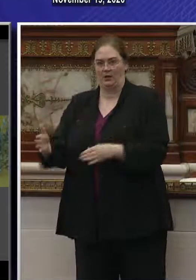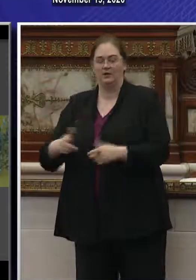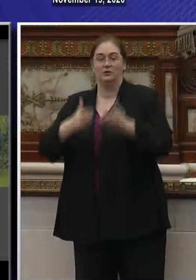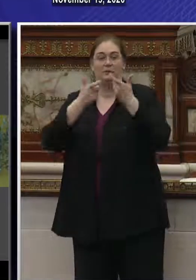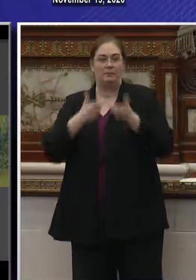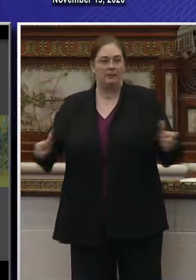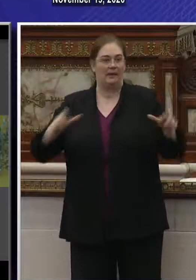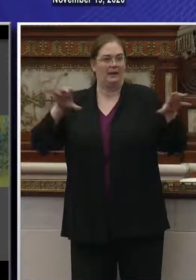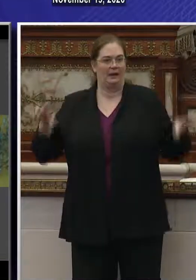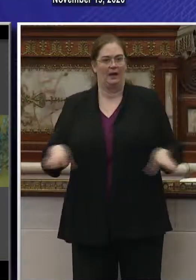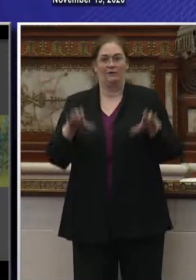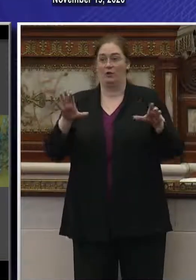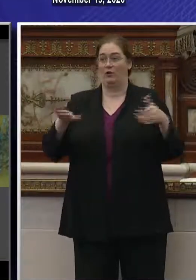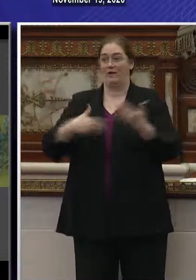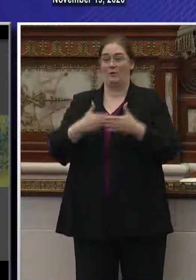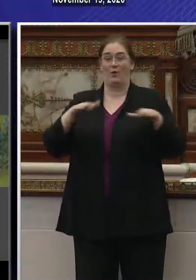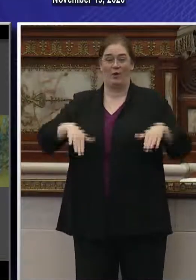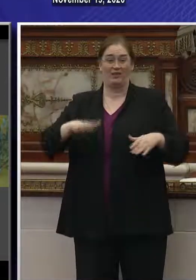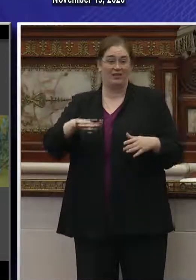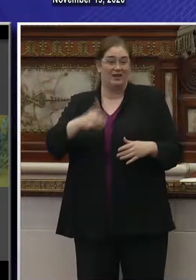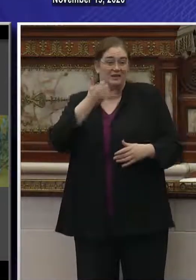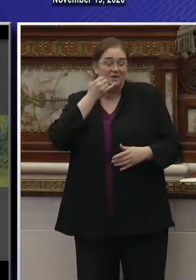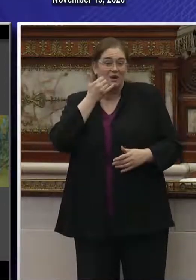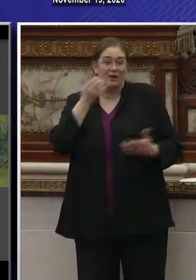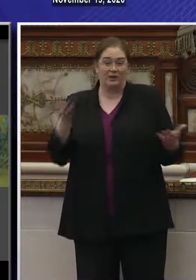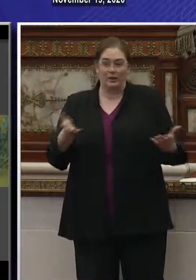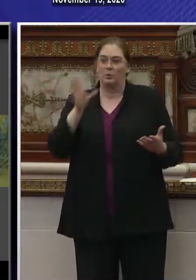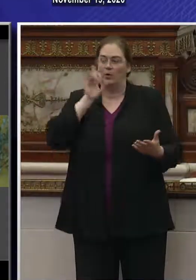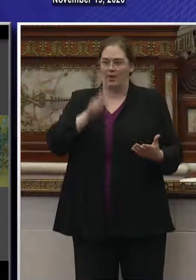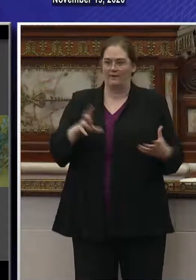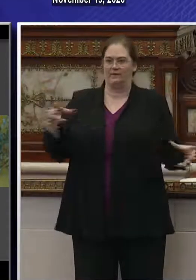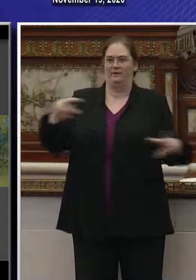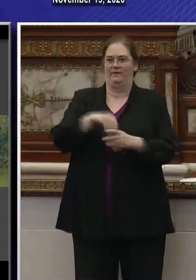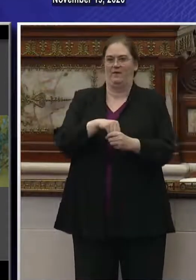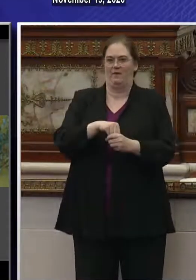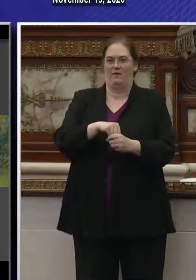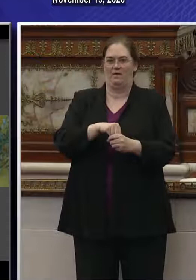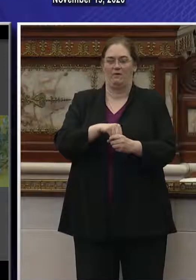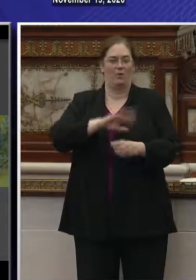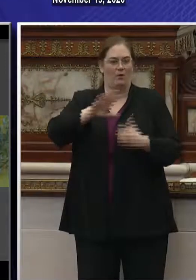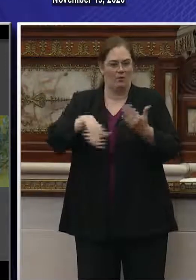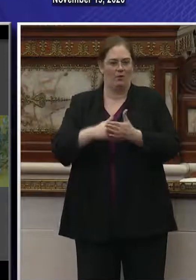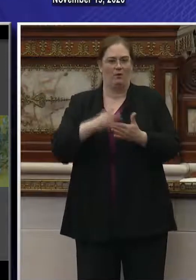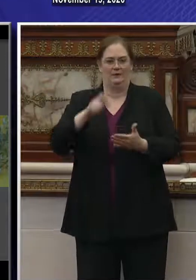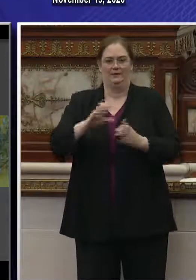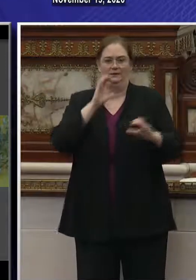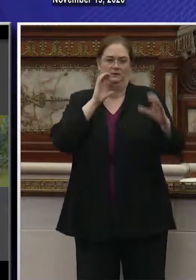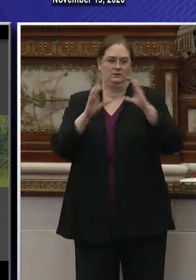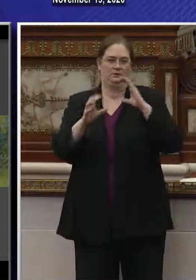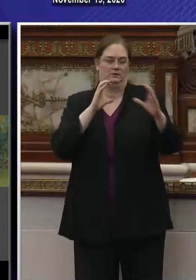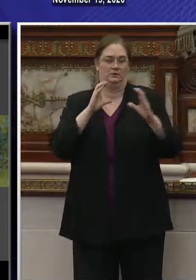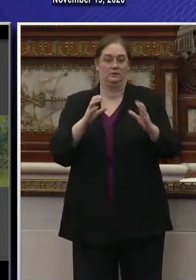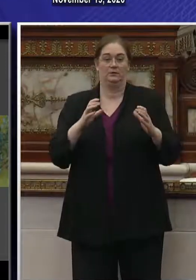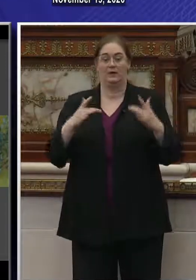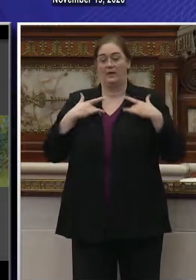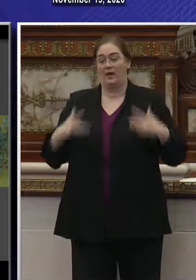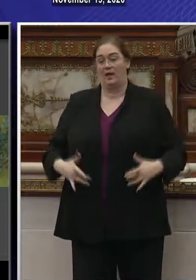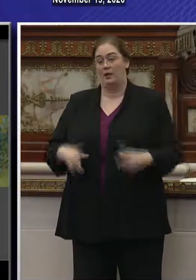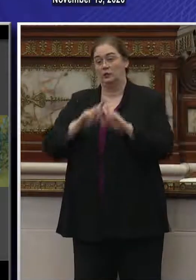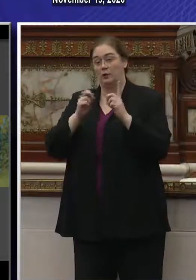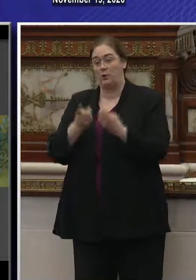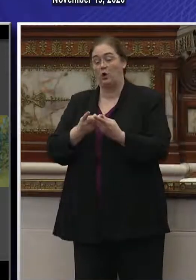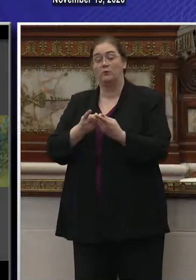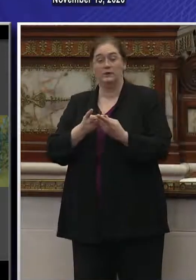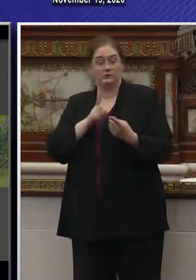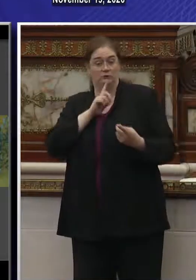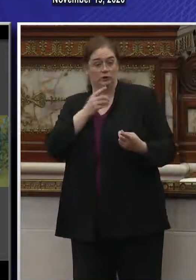big effort, and everybody on this call is going to have a part in it. We're all going to have to communicate. The health department has been